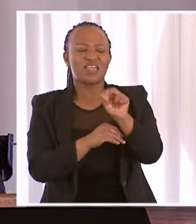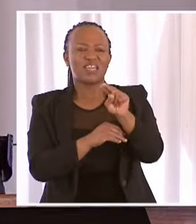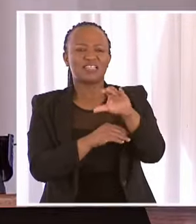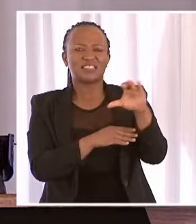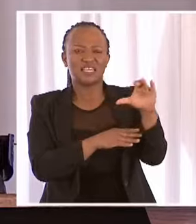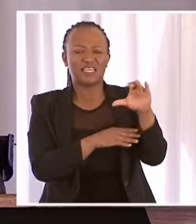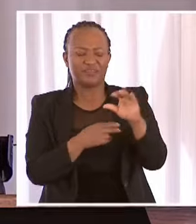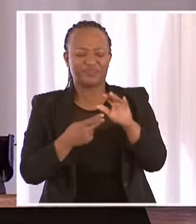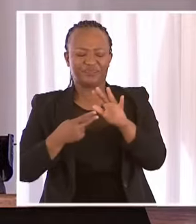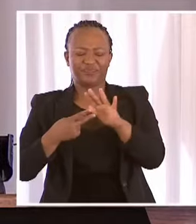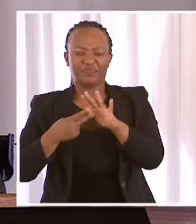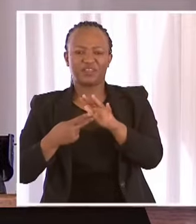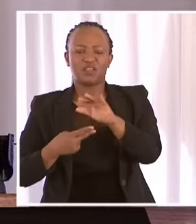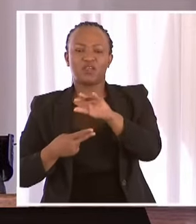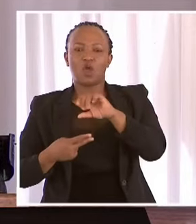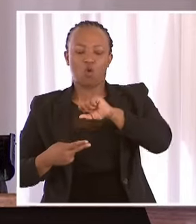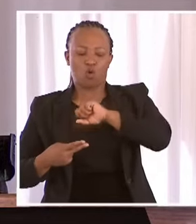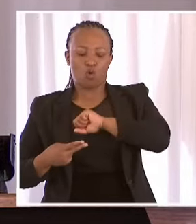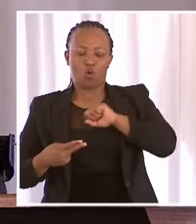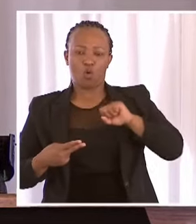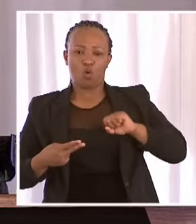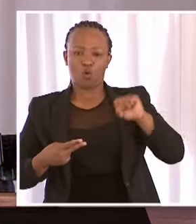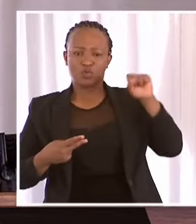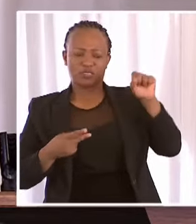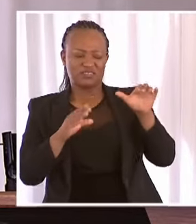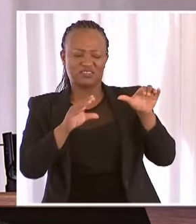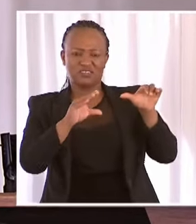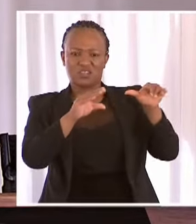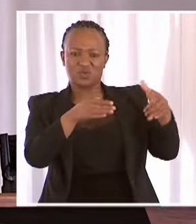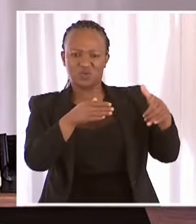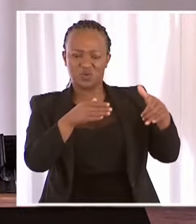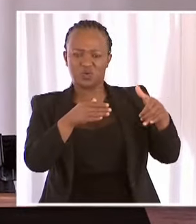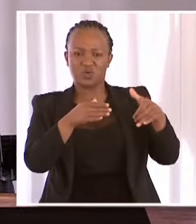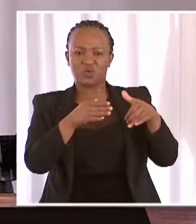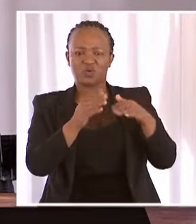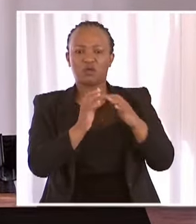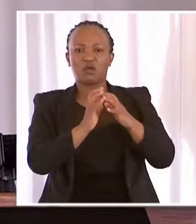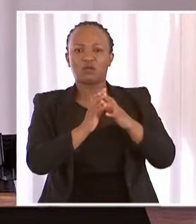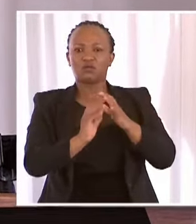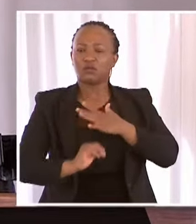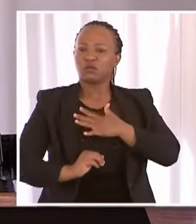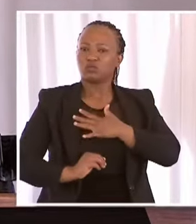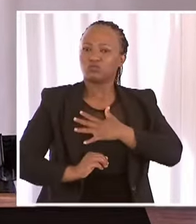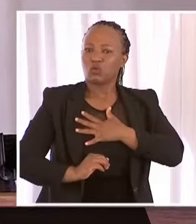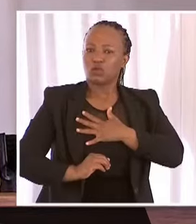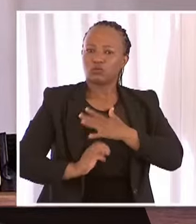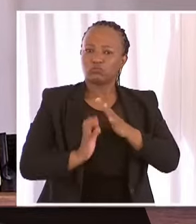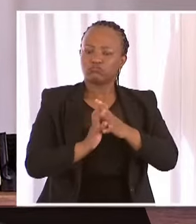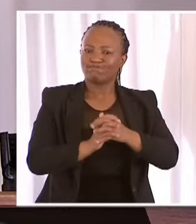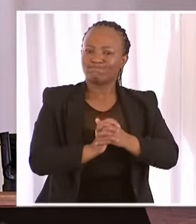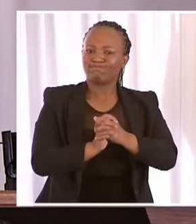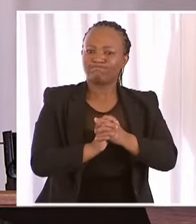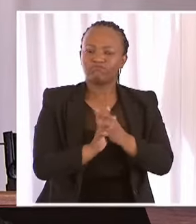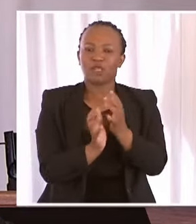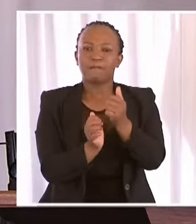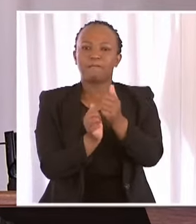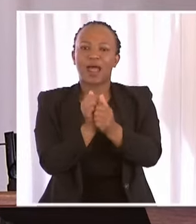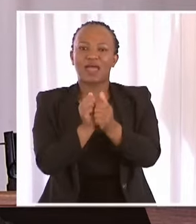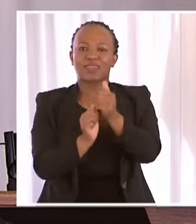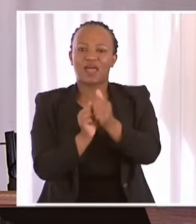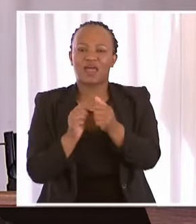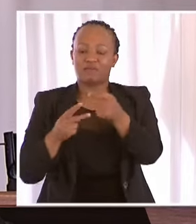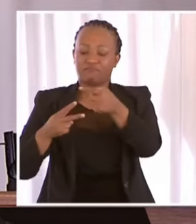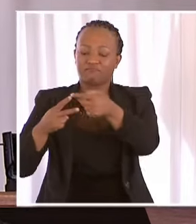and COSATU need to follow. Is that solidarity, comrades, of the brothers Pahad,